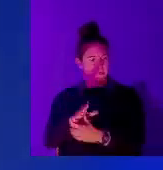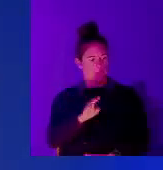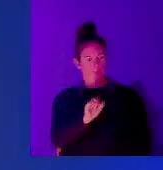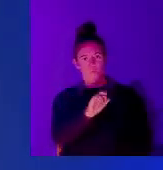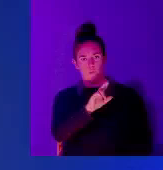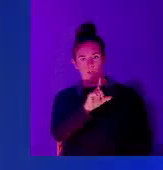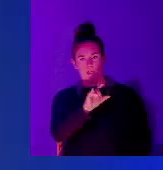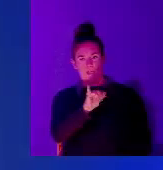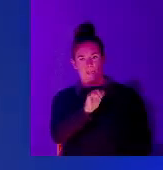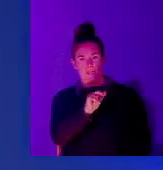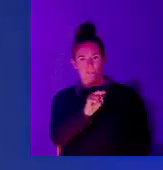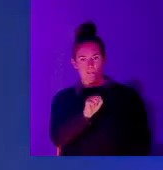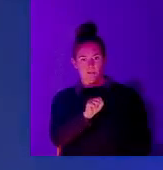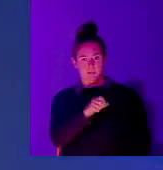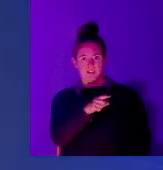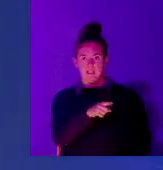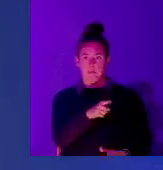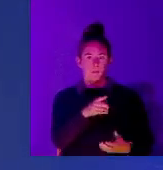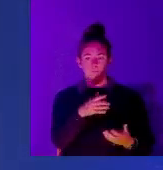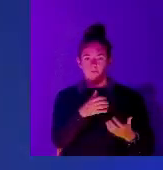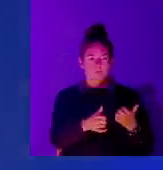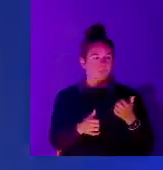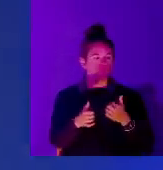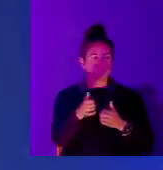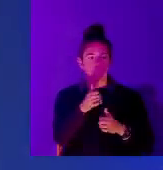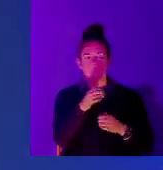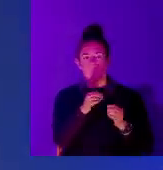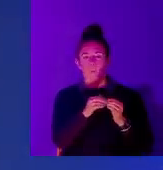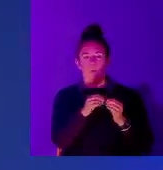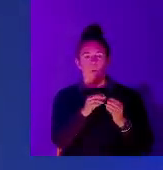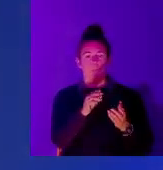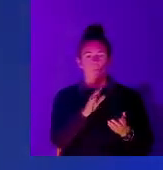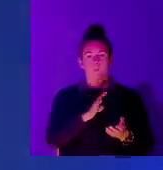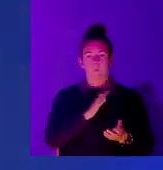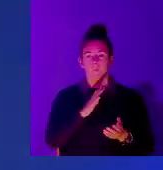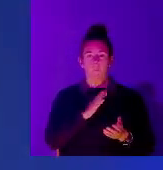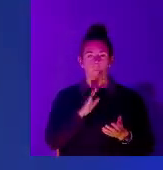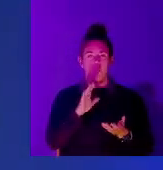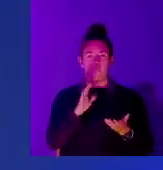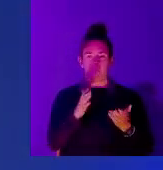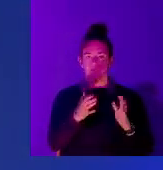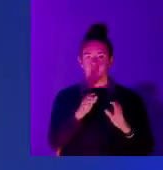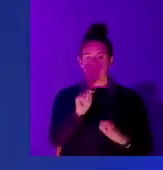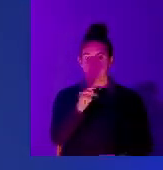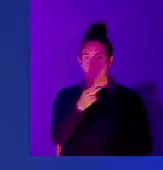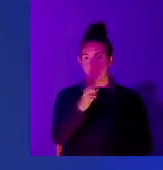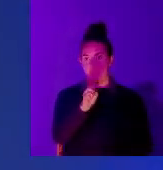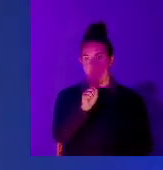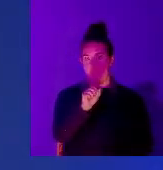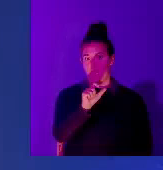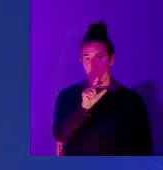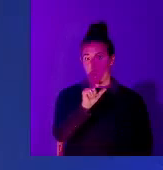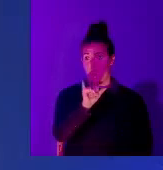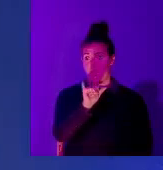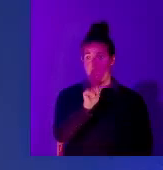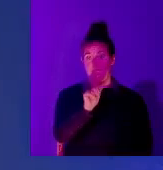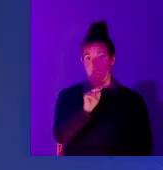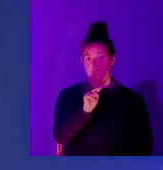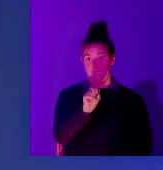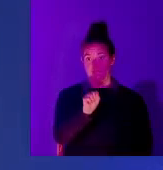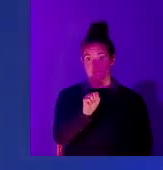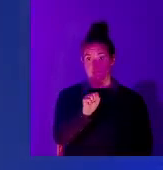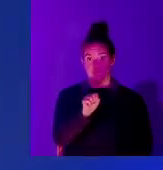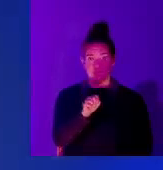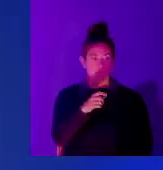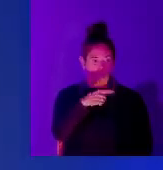the Thessalonians in that every day at the end of his teaching, they went to the scriptures to prove if what he said was true.